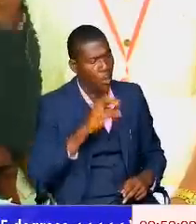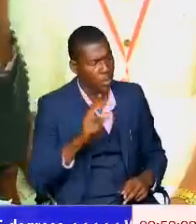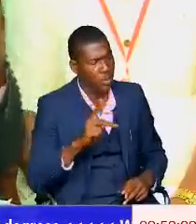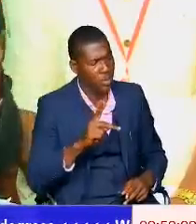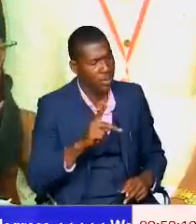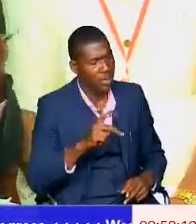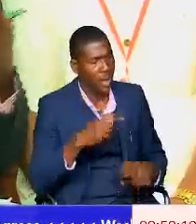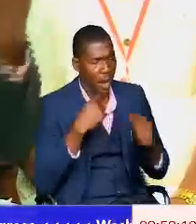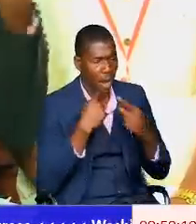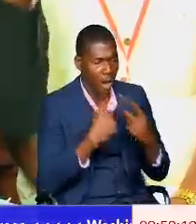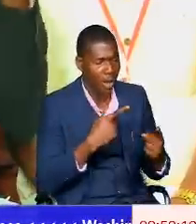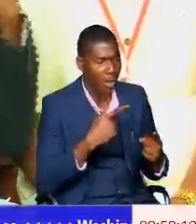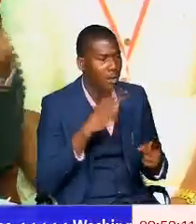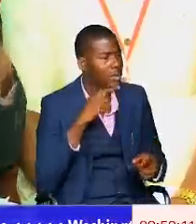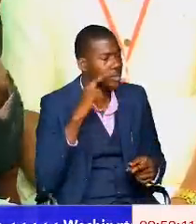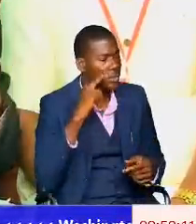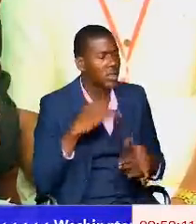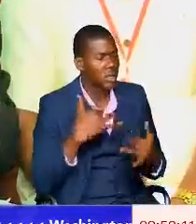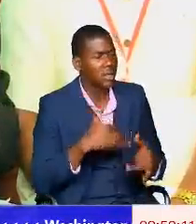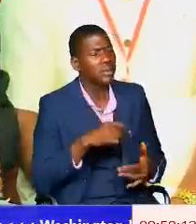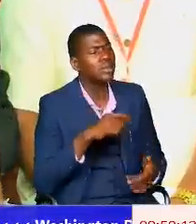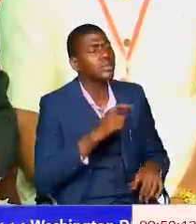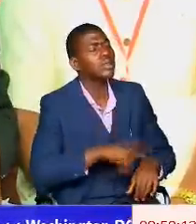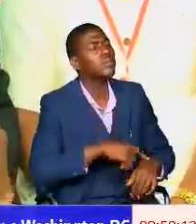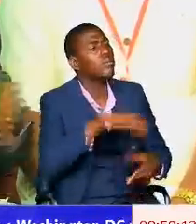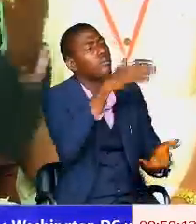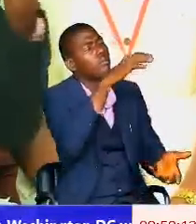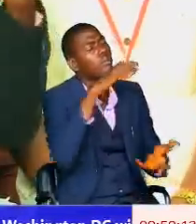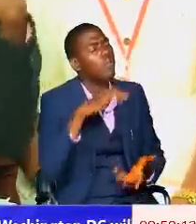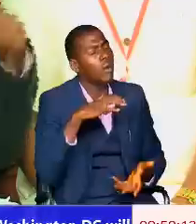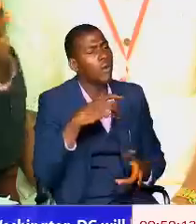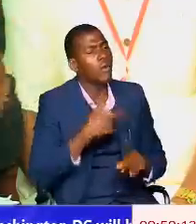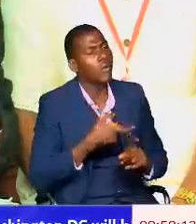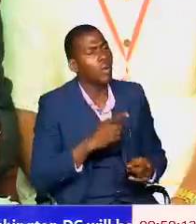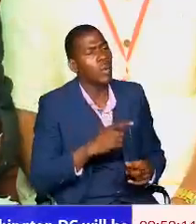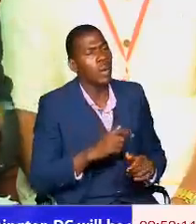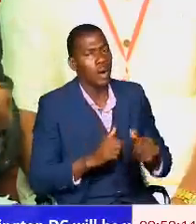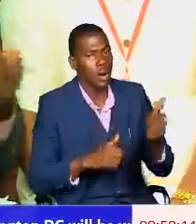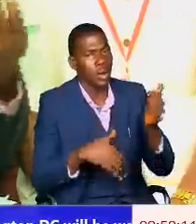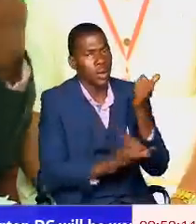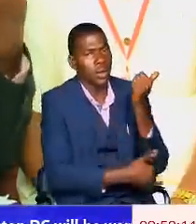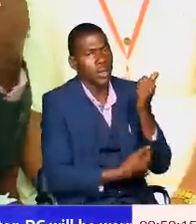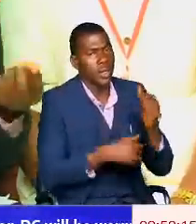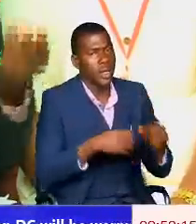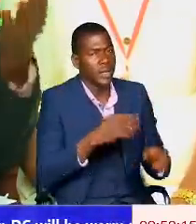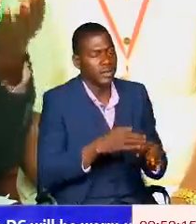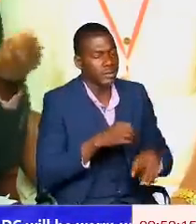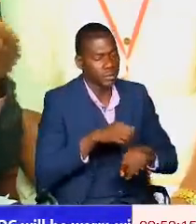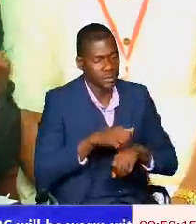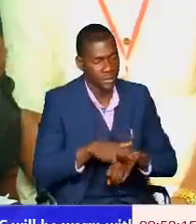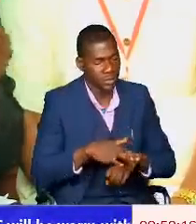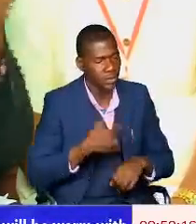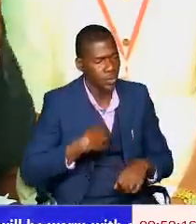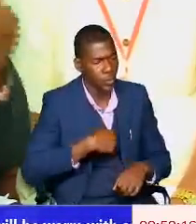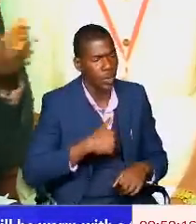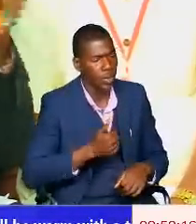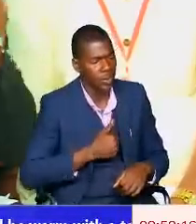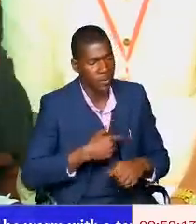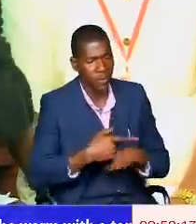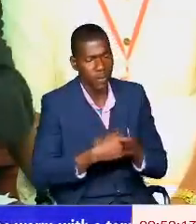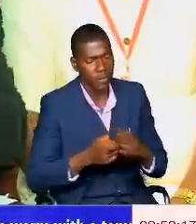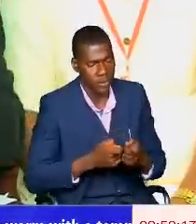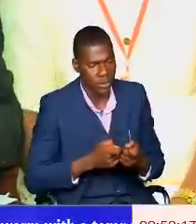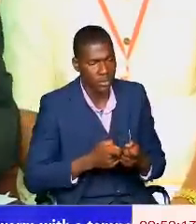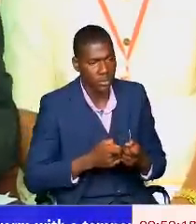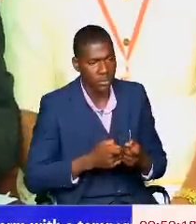import an item, or when an item is sent to you from abroad, if they send it to you, we have an office we call International